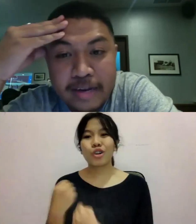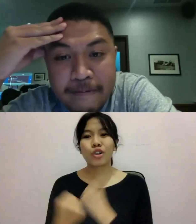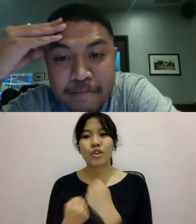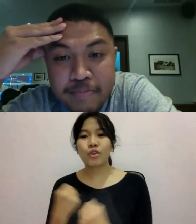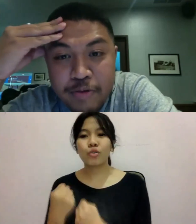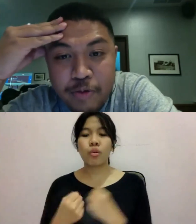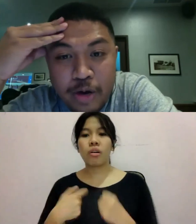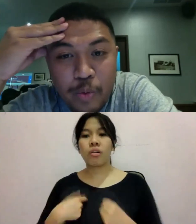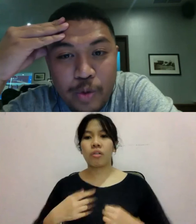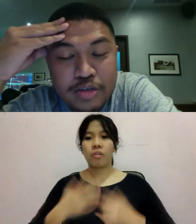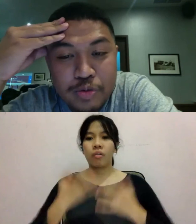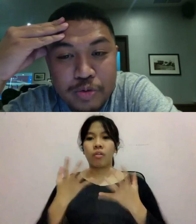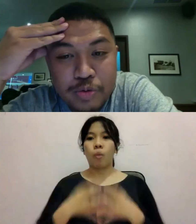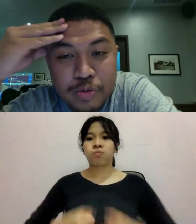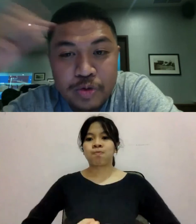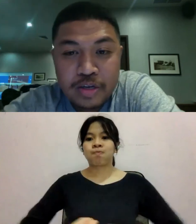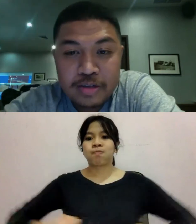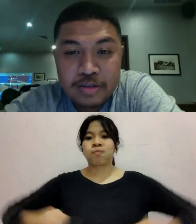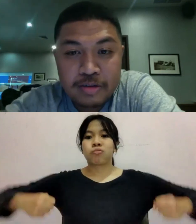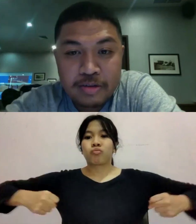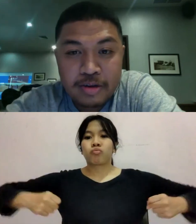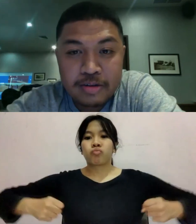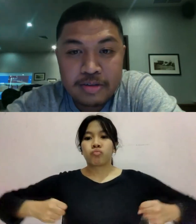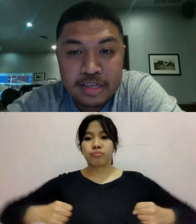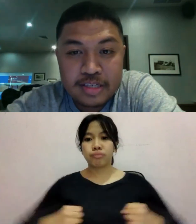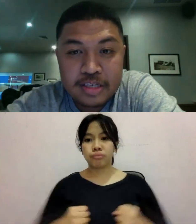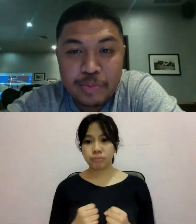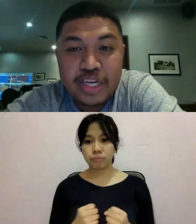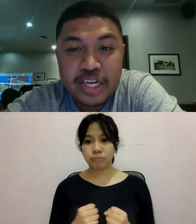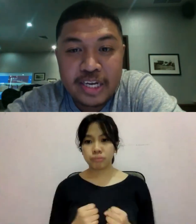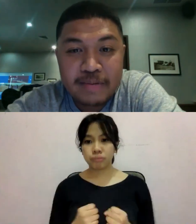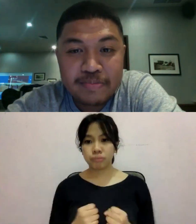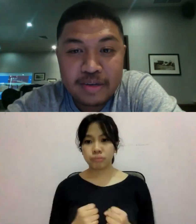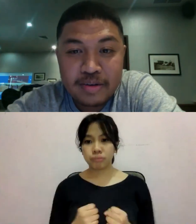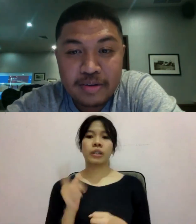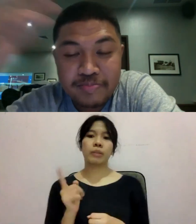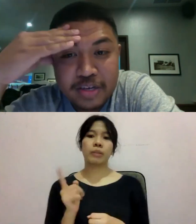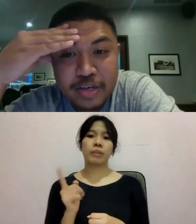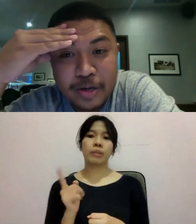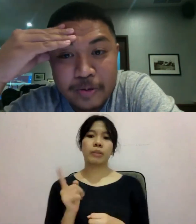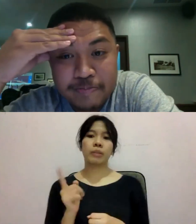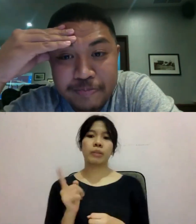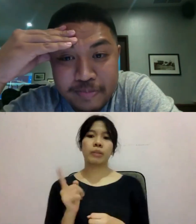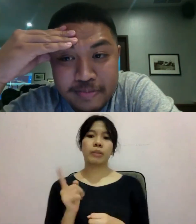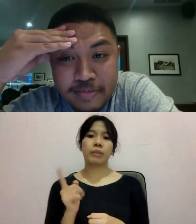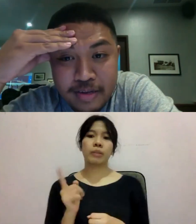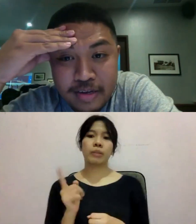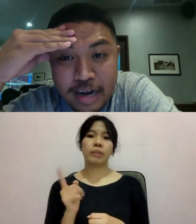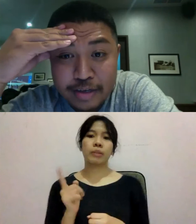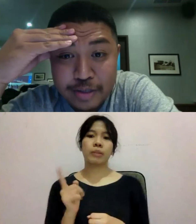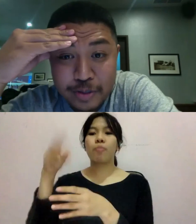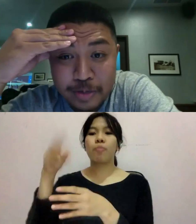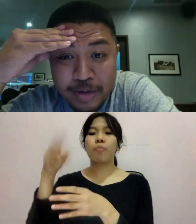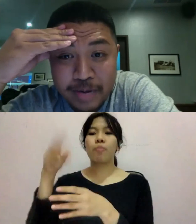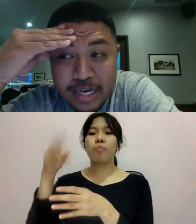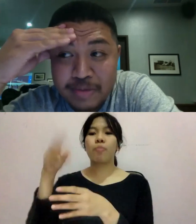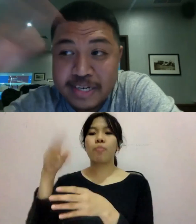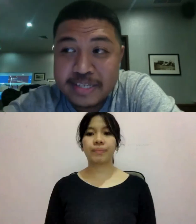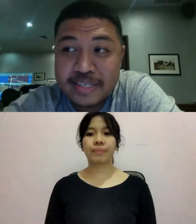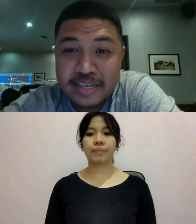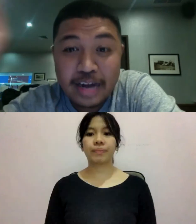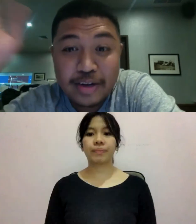I went to this community, you know. I used to love my